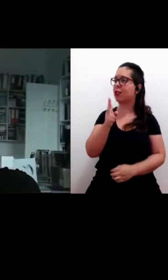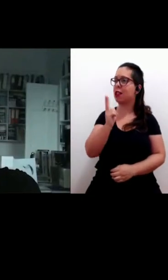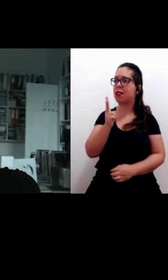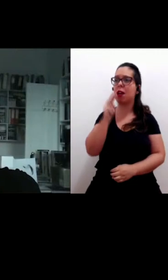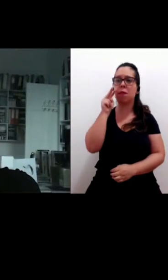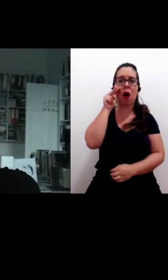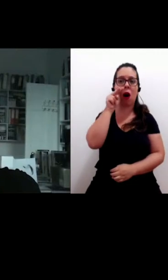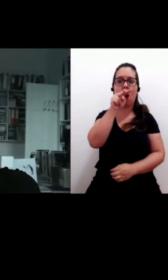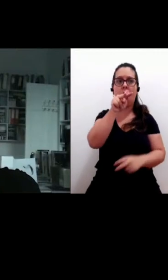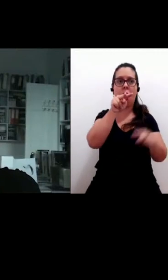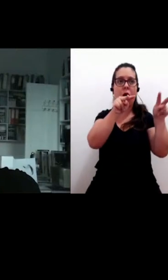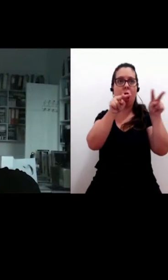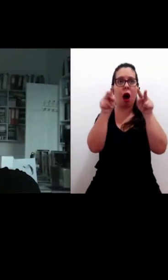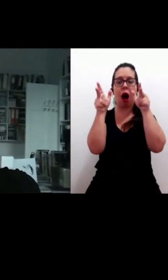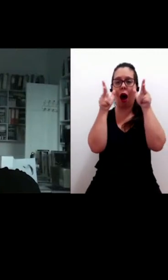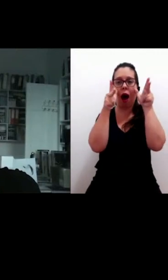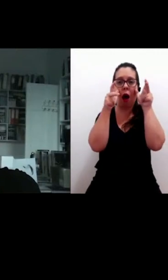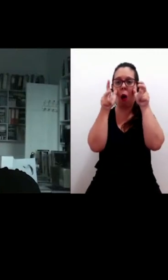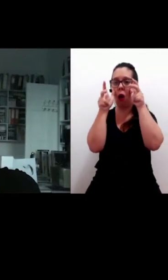that